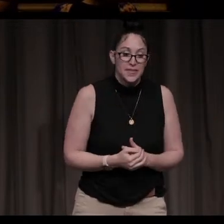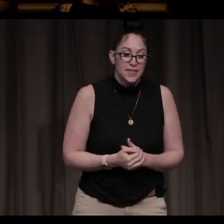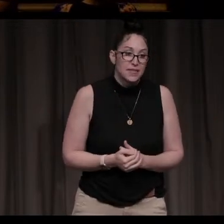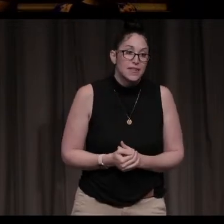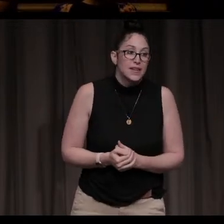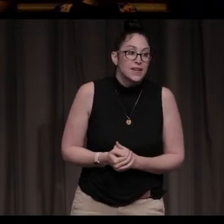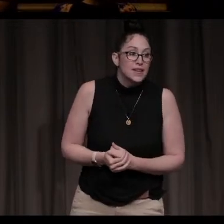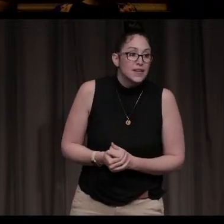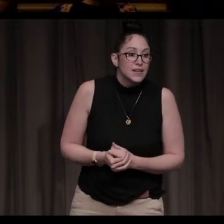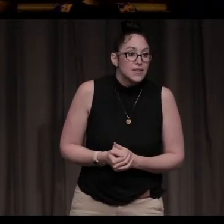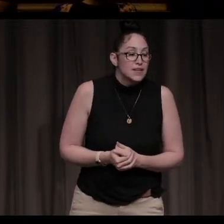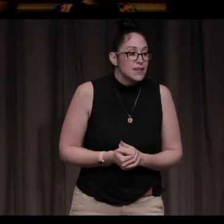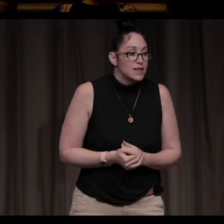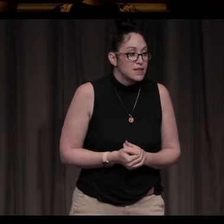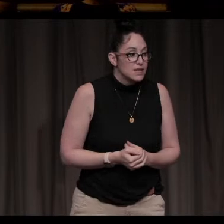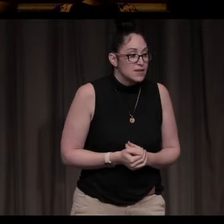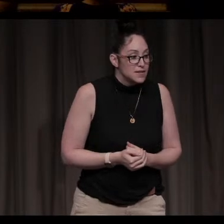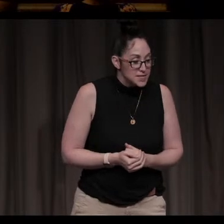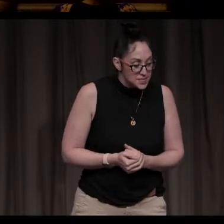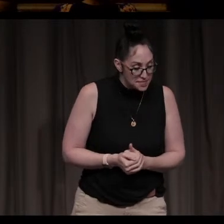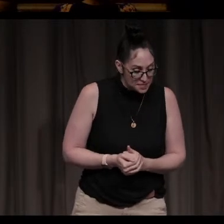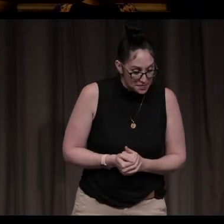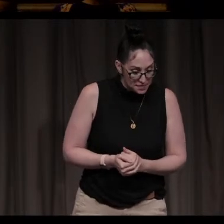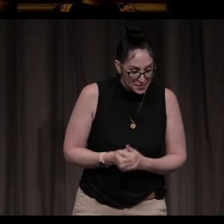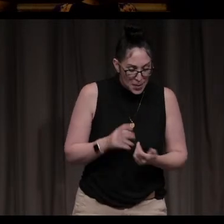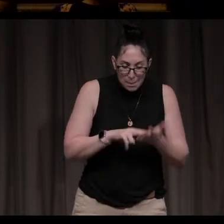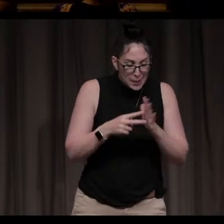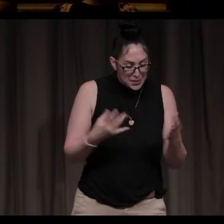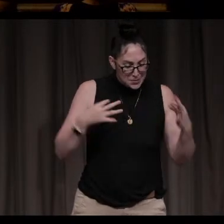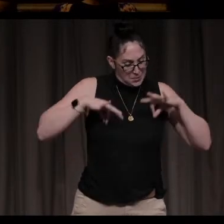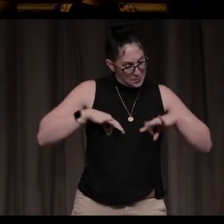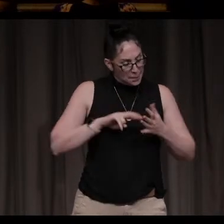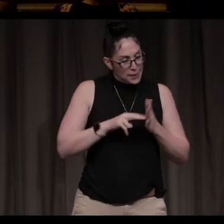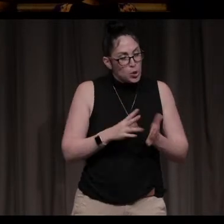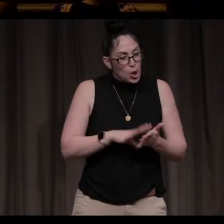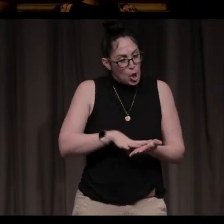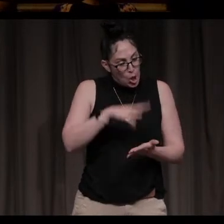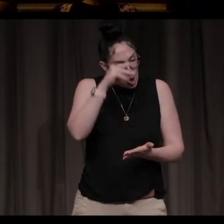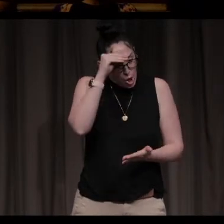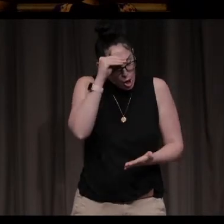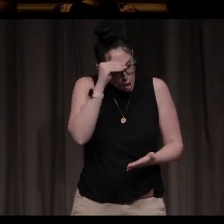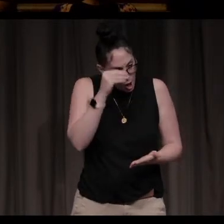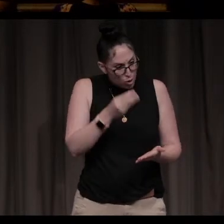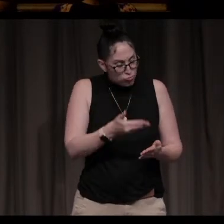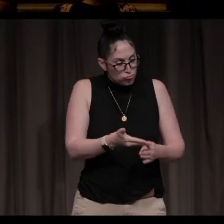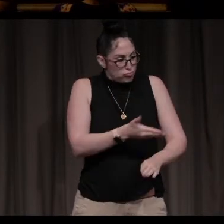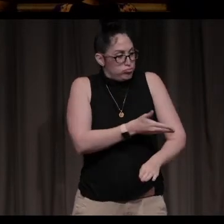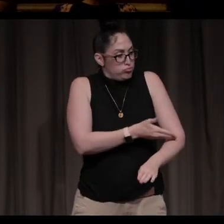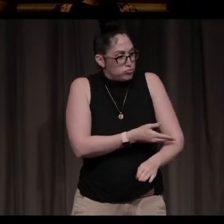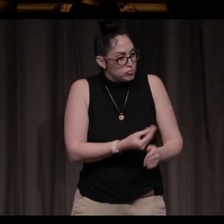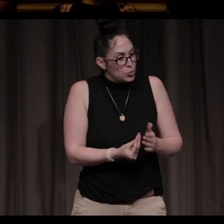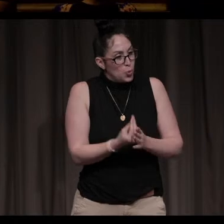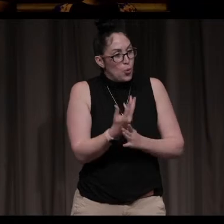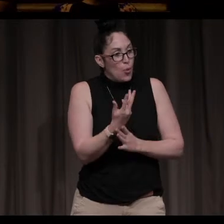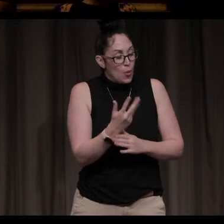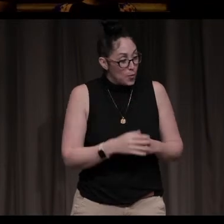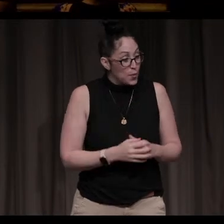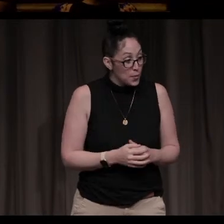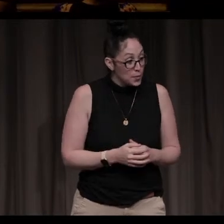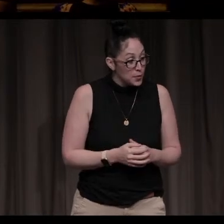sort of gain. And when I mean gain, I mean like to learn, to like grow, because basically what we're doing together is creating something